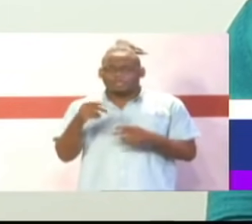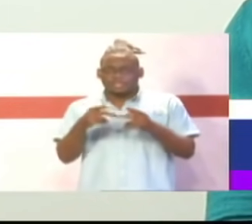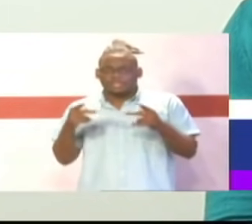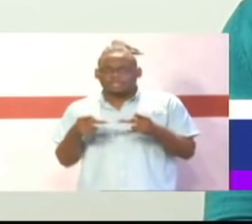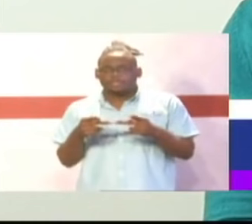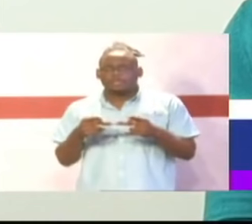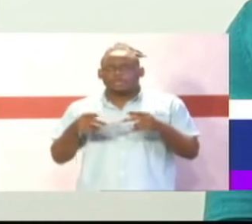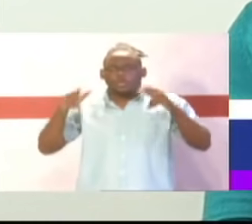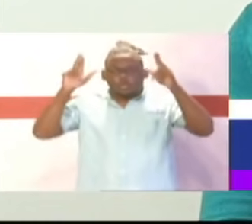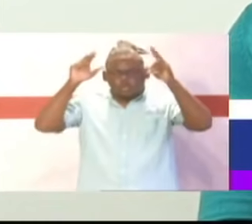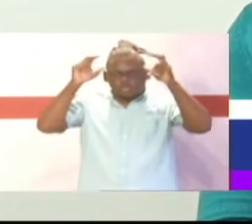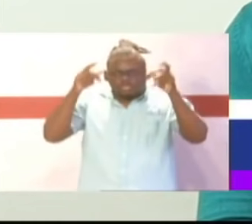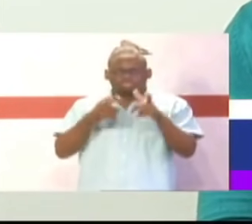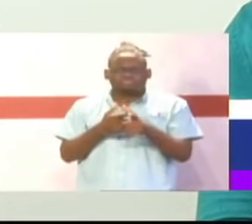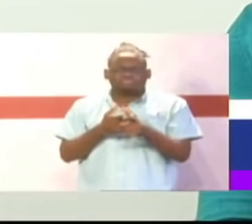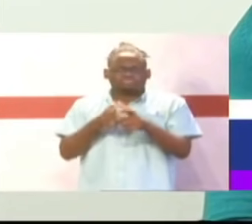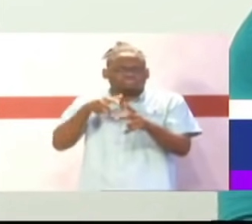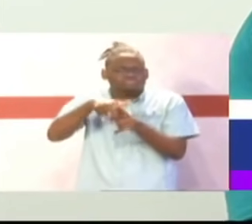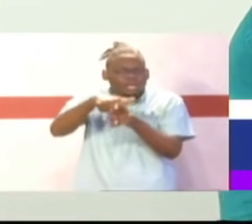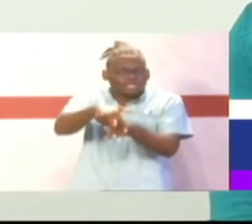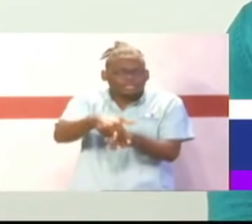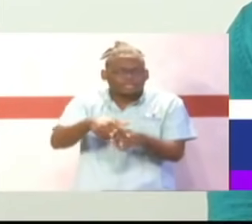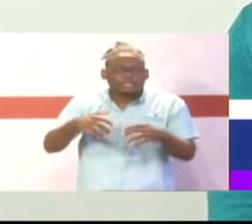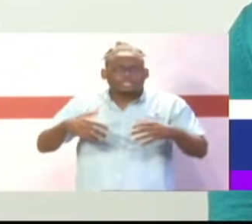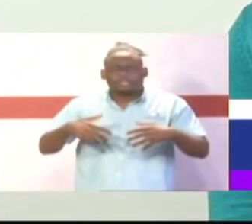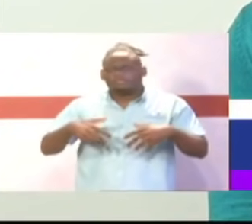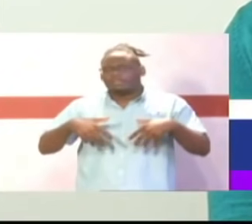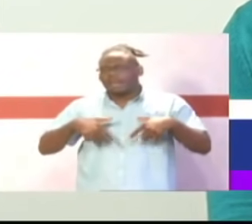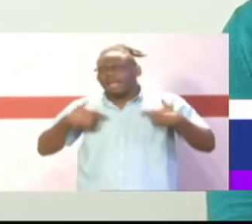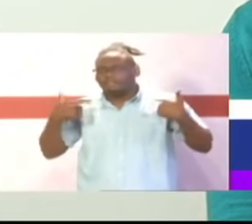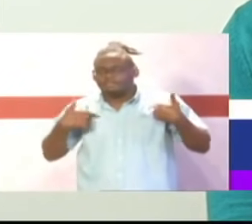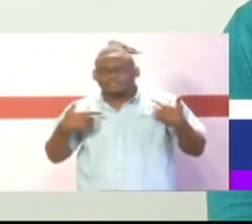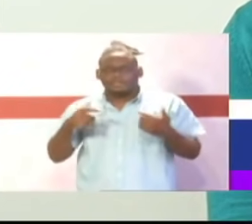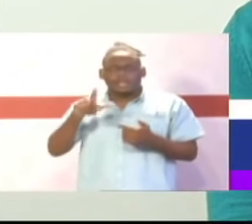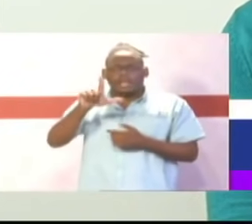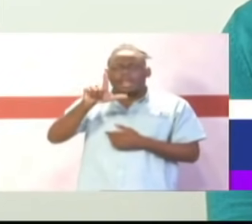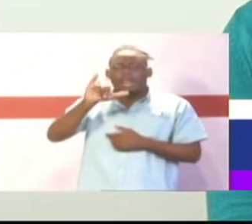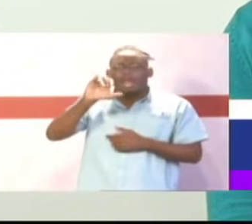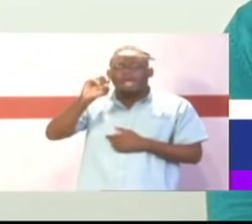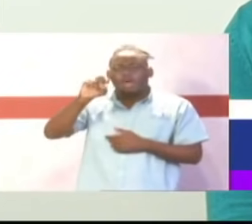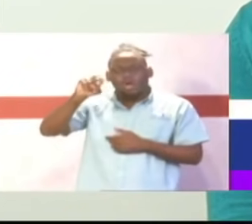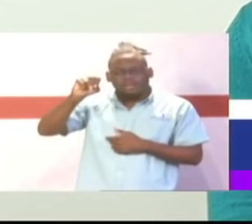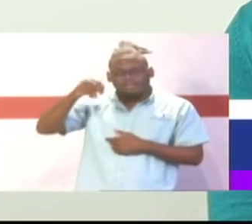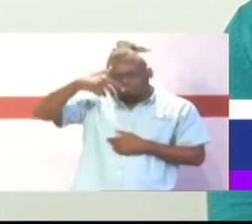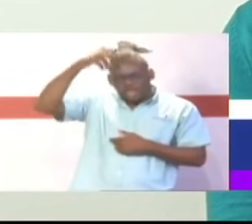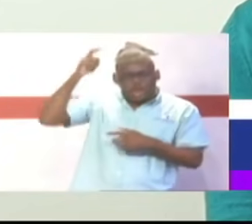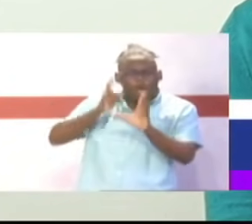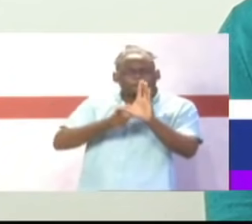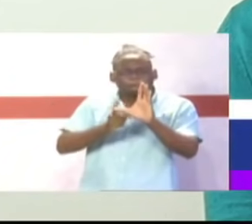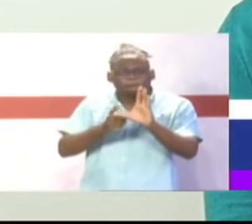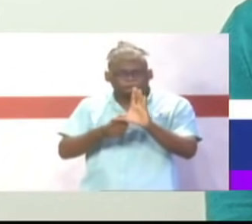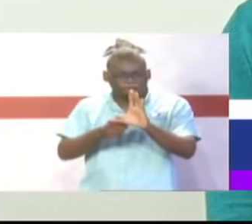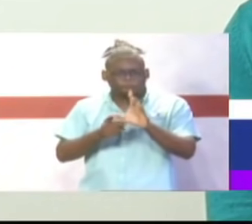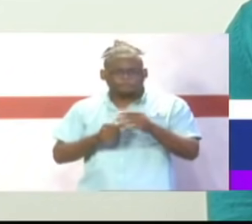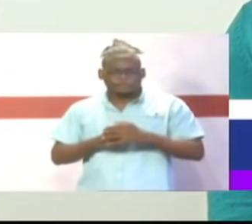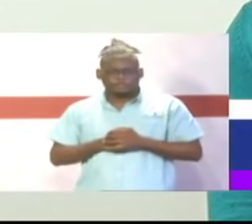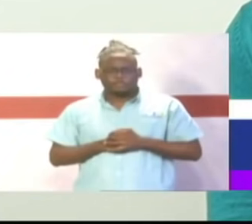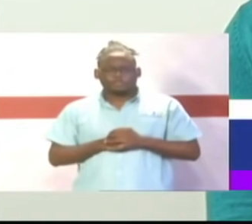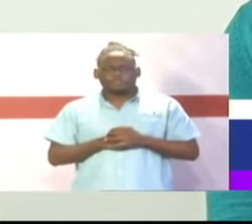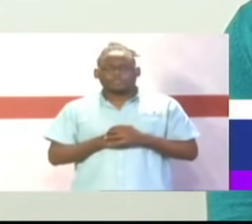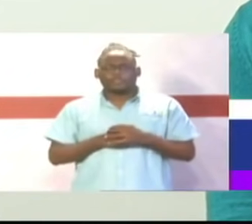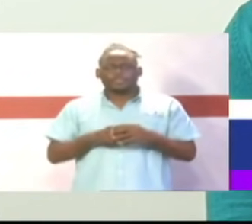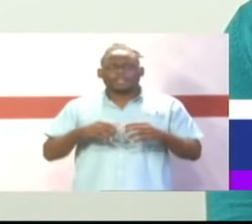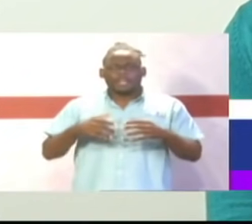open until 3 today and until 3 tomorrow. In Central, UTT Chaguanas campus, open until 3 today,